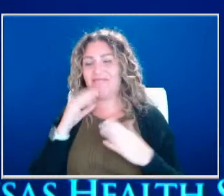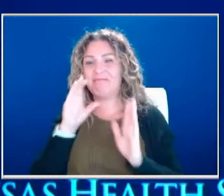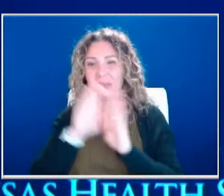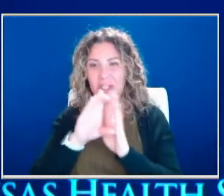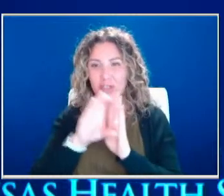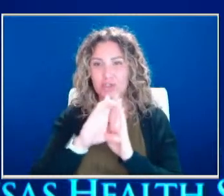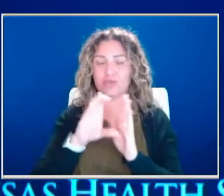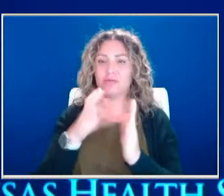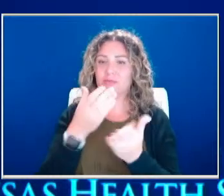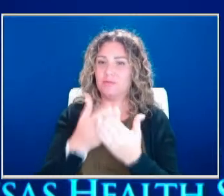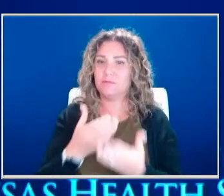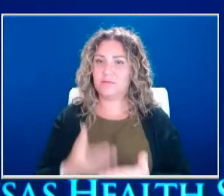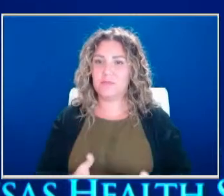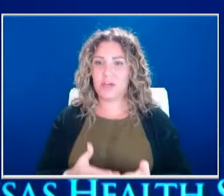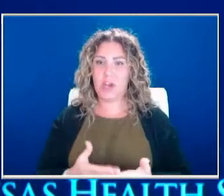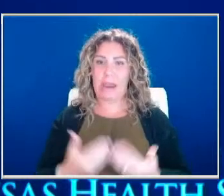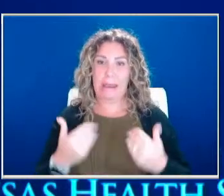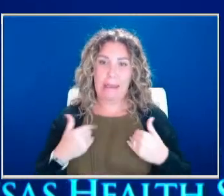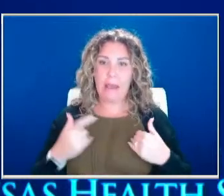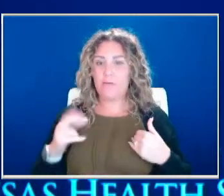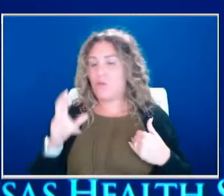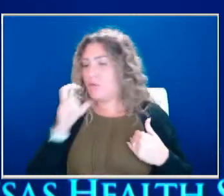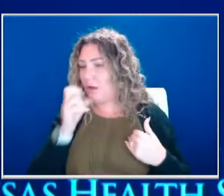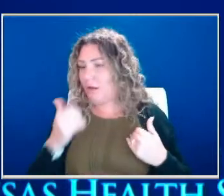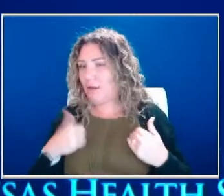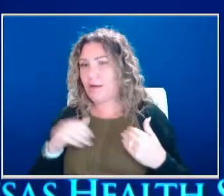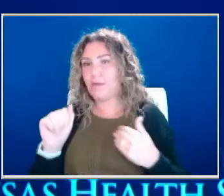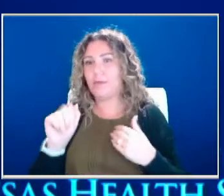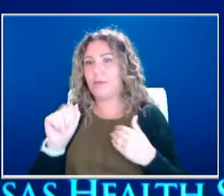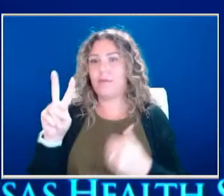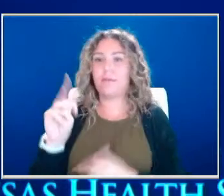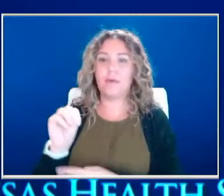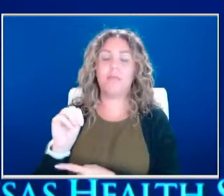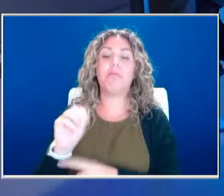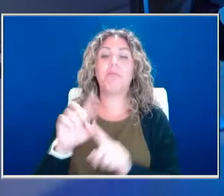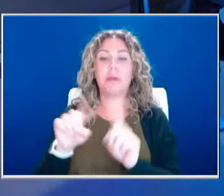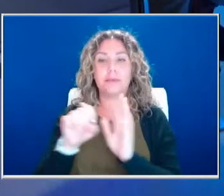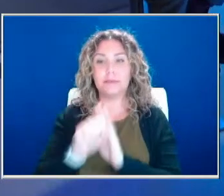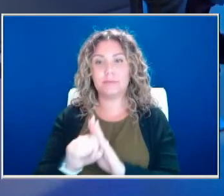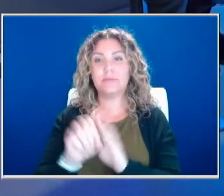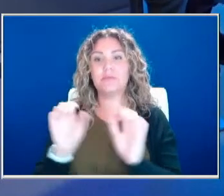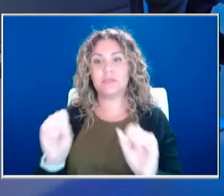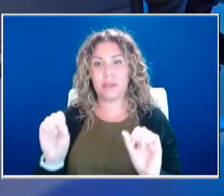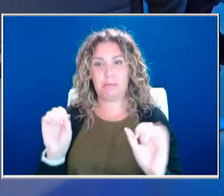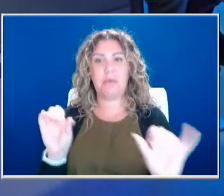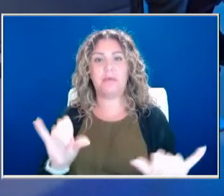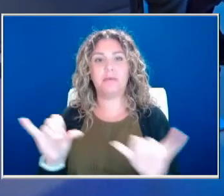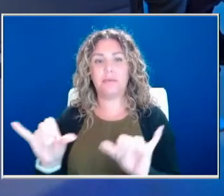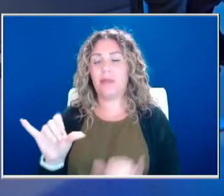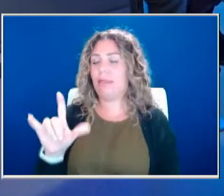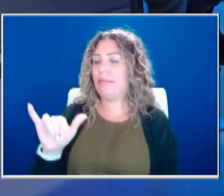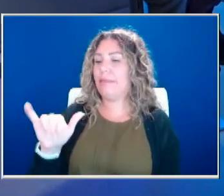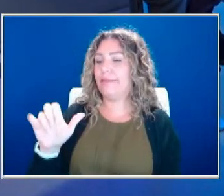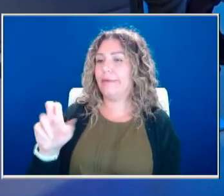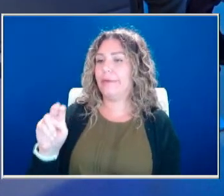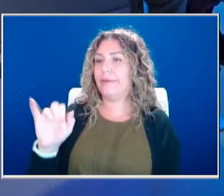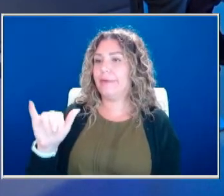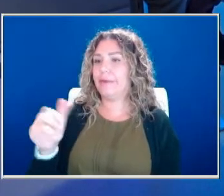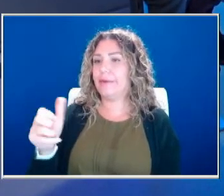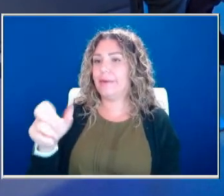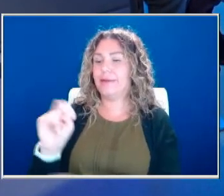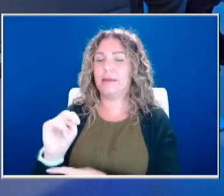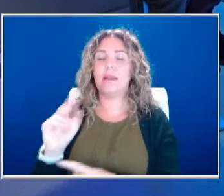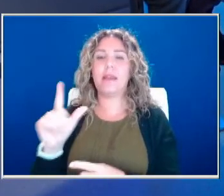verify that she does or does not have an AVM, but the symptoms can be very similar. So Yan Liang wants to know, what are the clinical